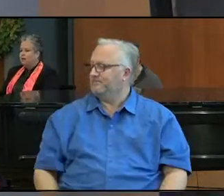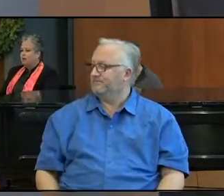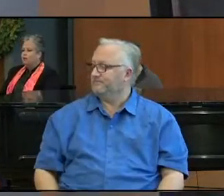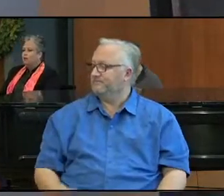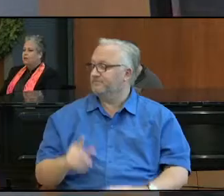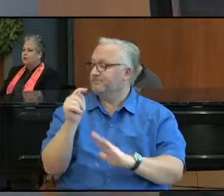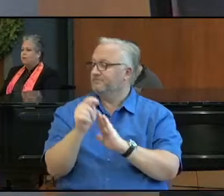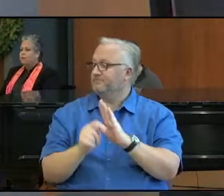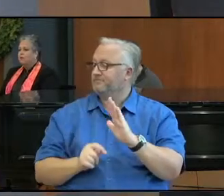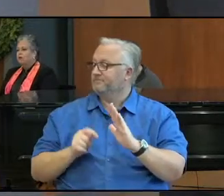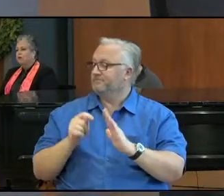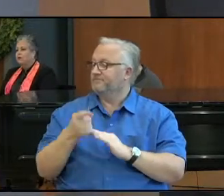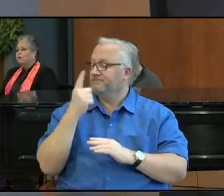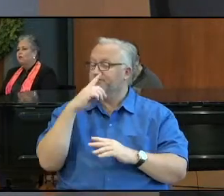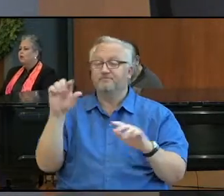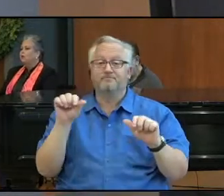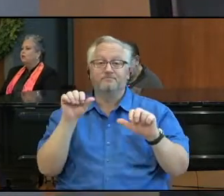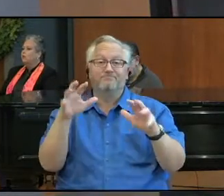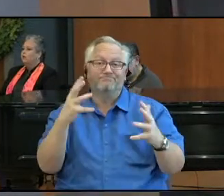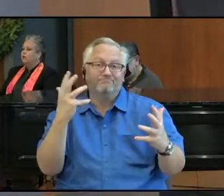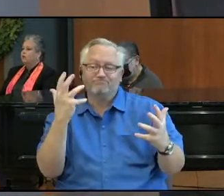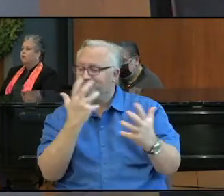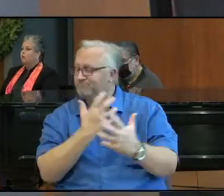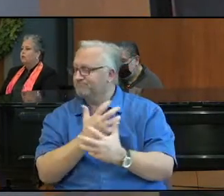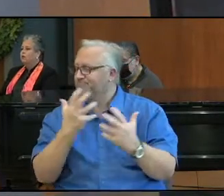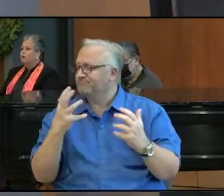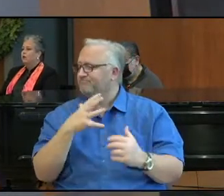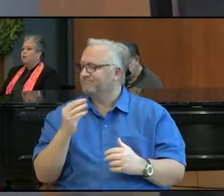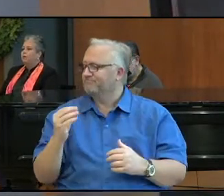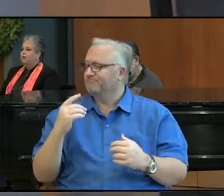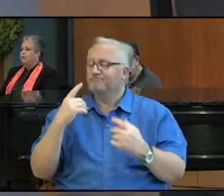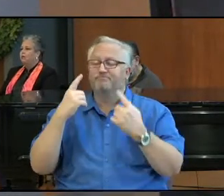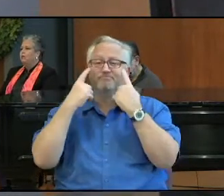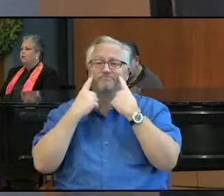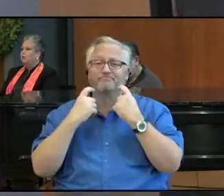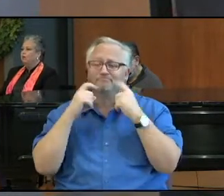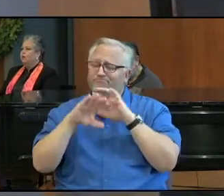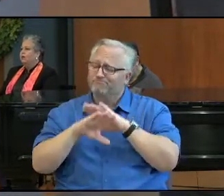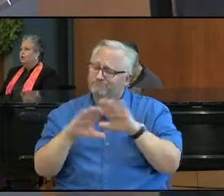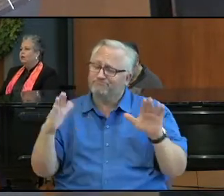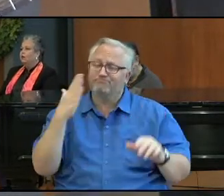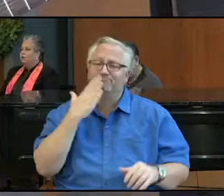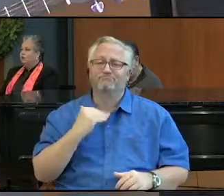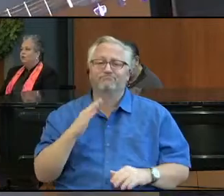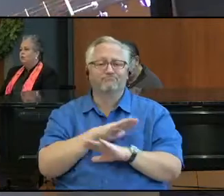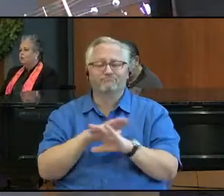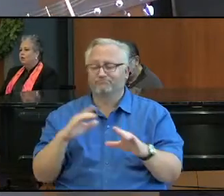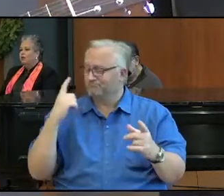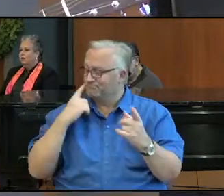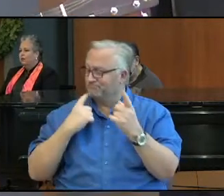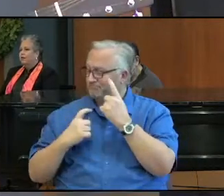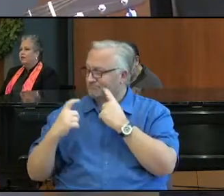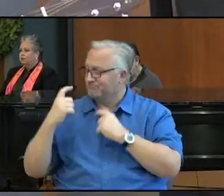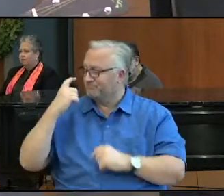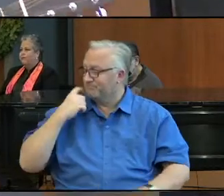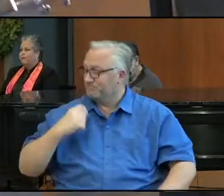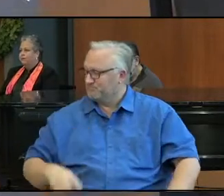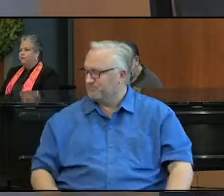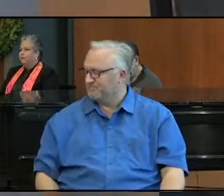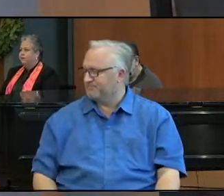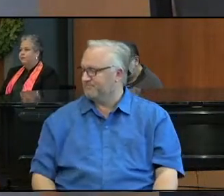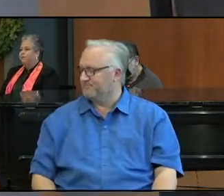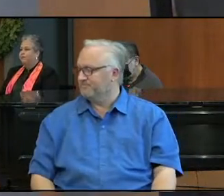These are the days of miracle and wonder, and don't cry, baby, don't cry, don't cry.